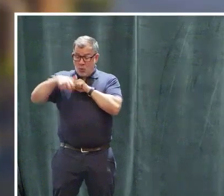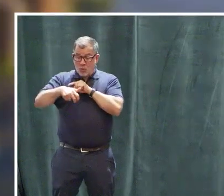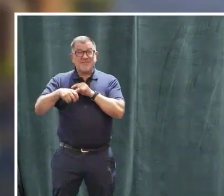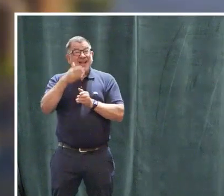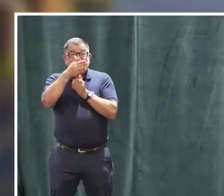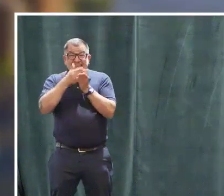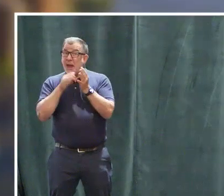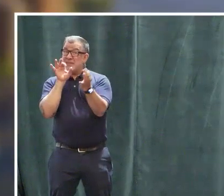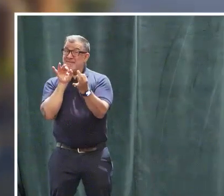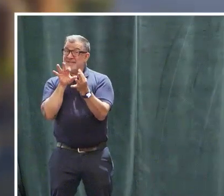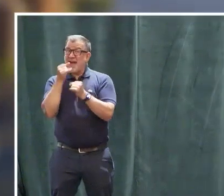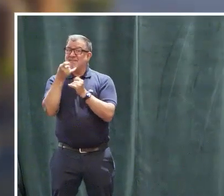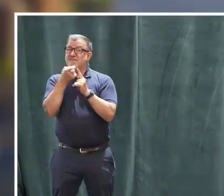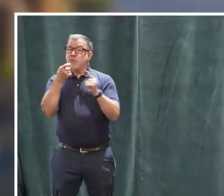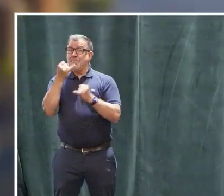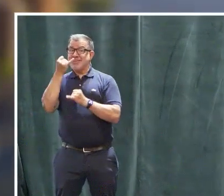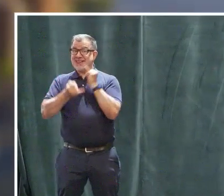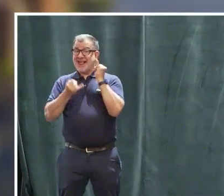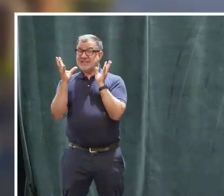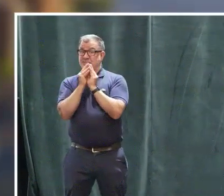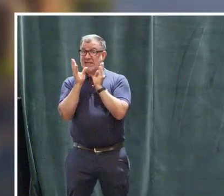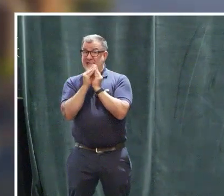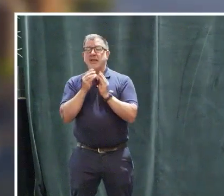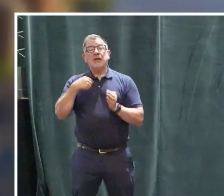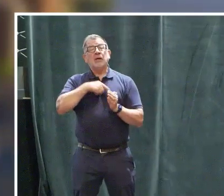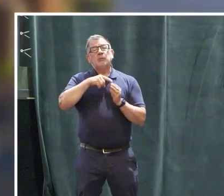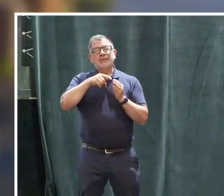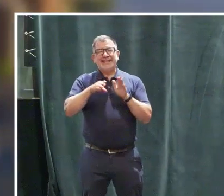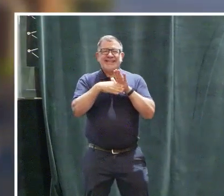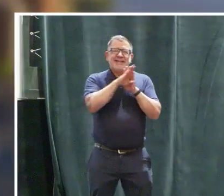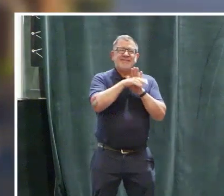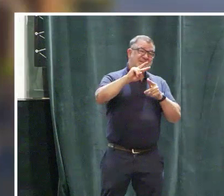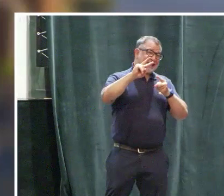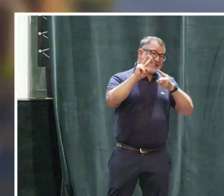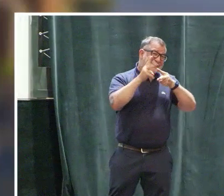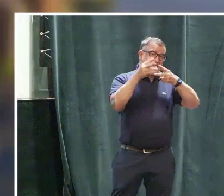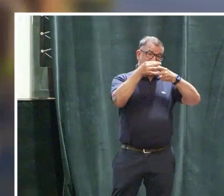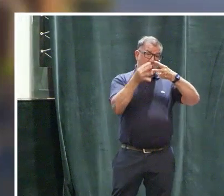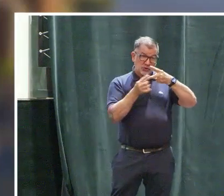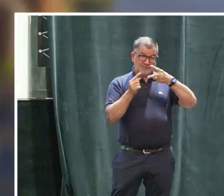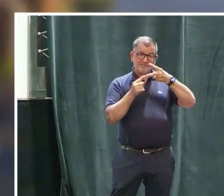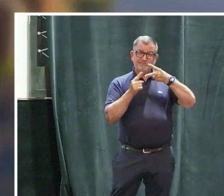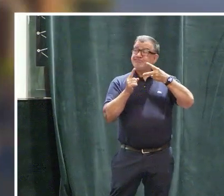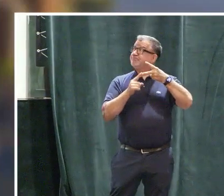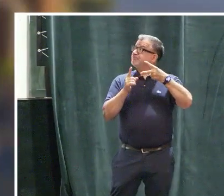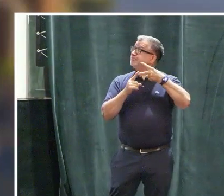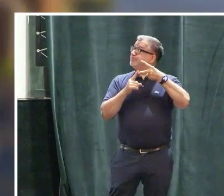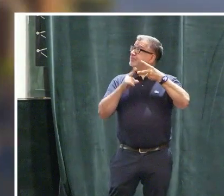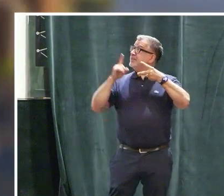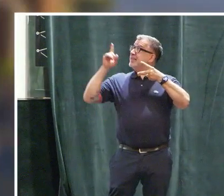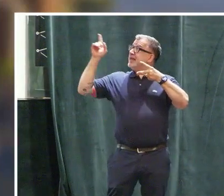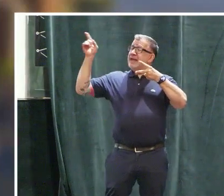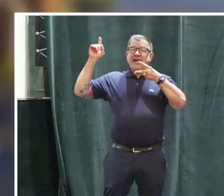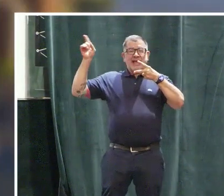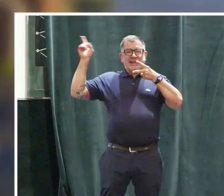some of the feedback that we got at the last meeting, we developed this second design option. And this is where we start to look at closing